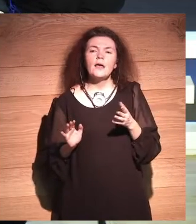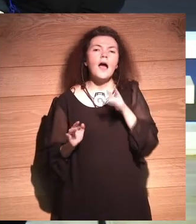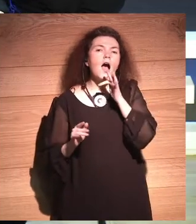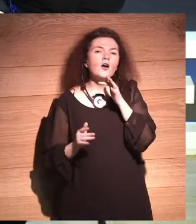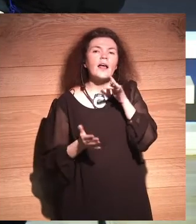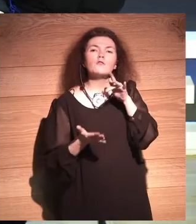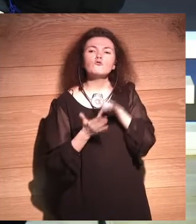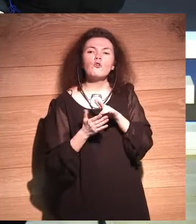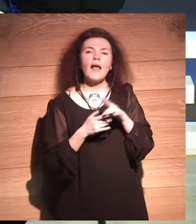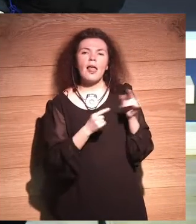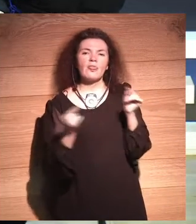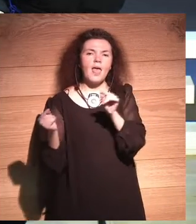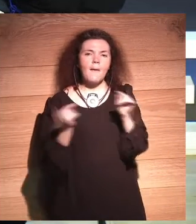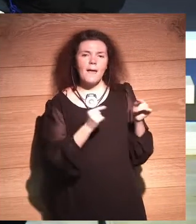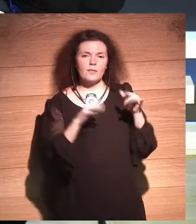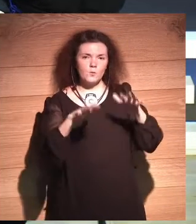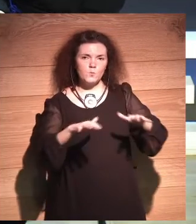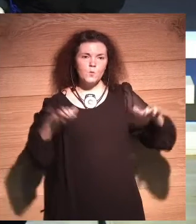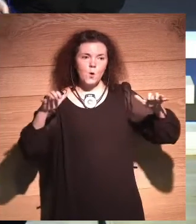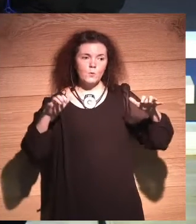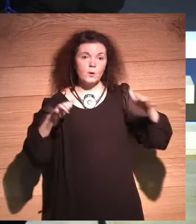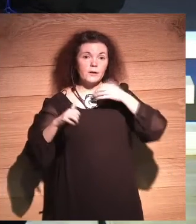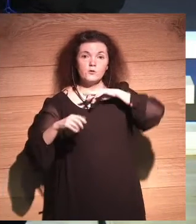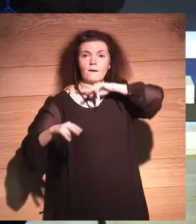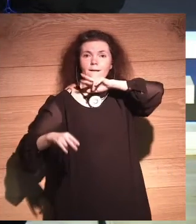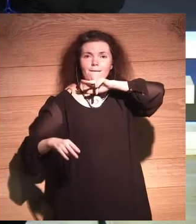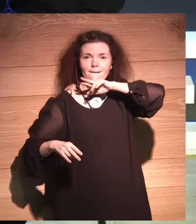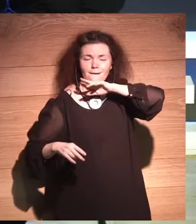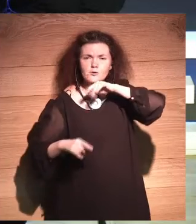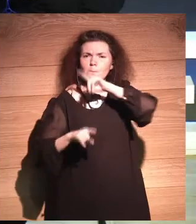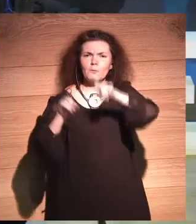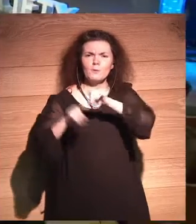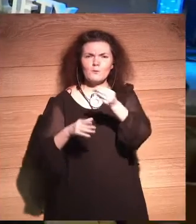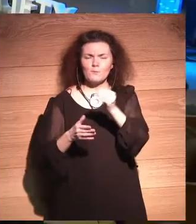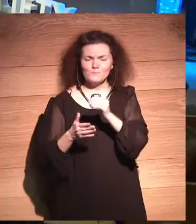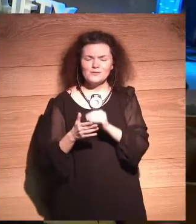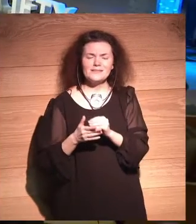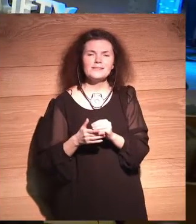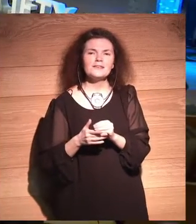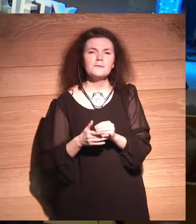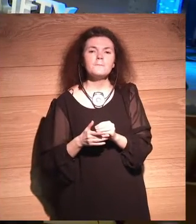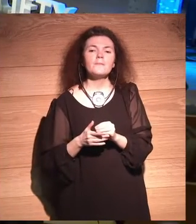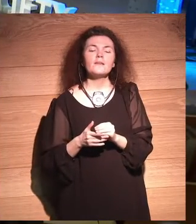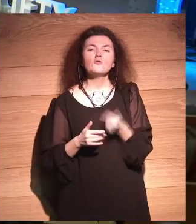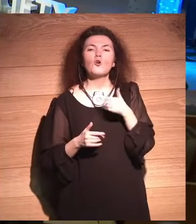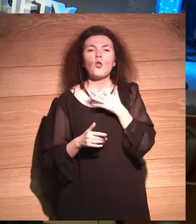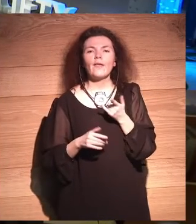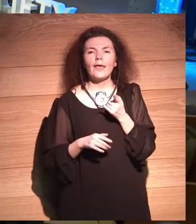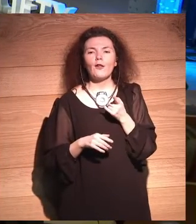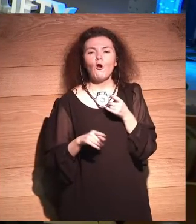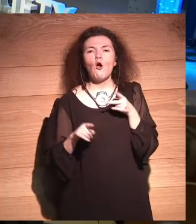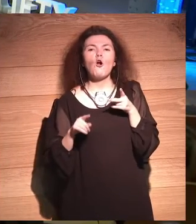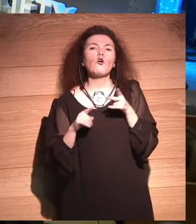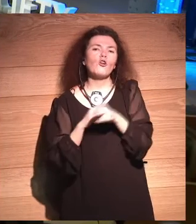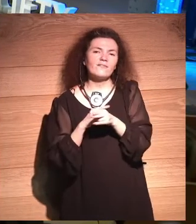understand cases. Anyway, we are going to open the debate with audience, because otherwise I would not stop. And I